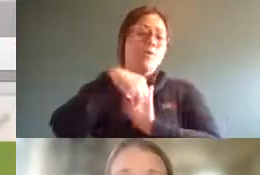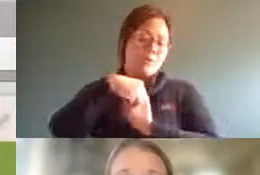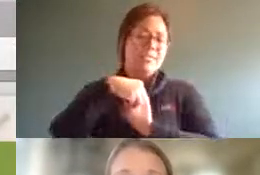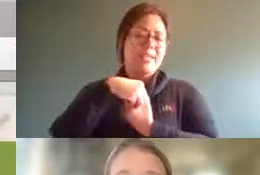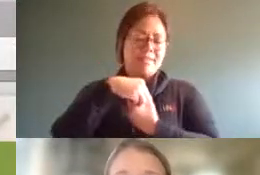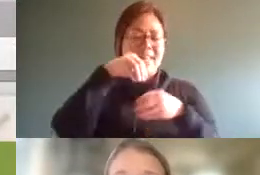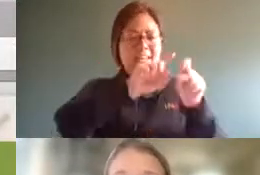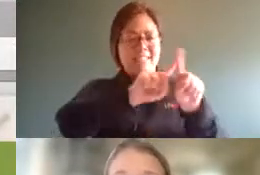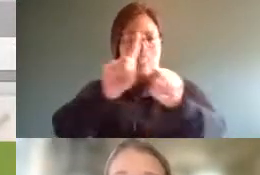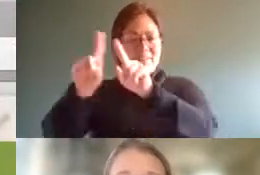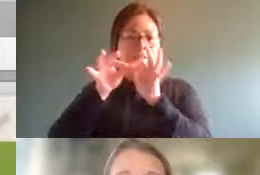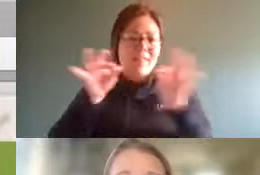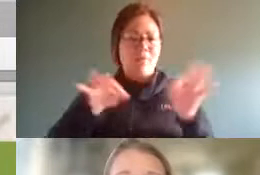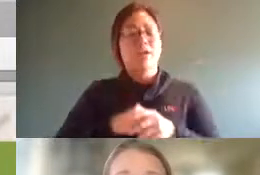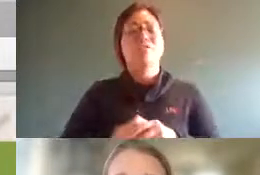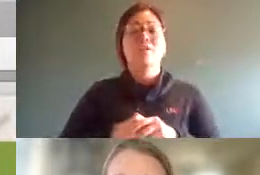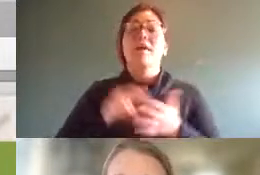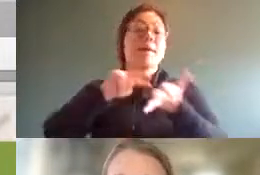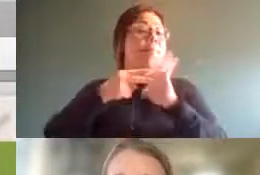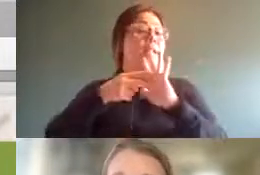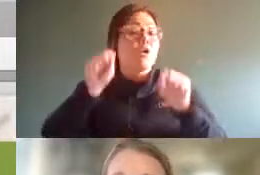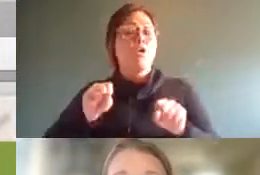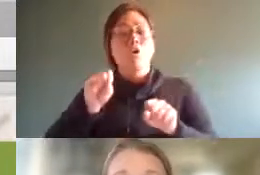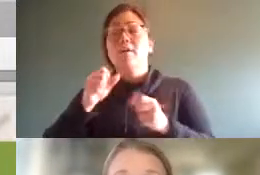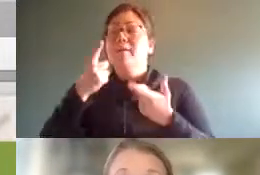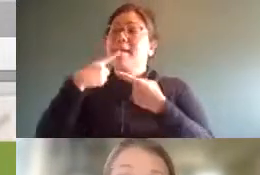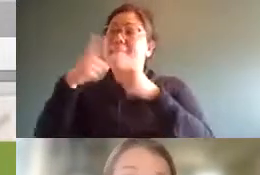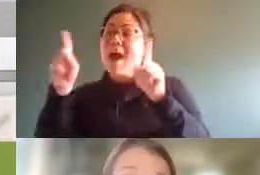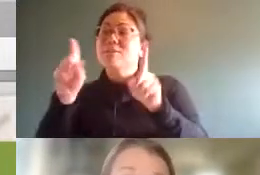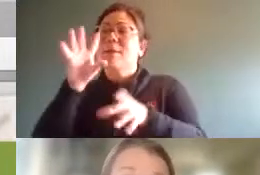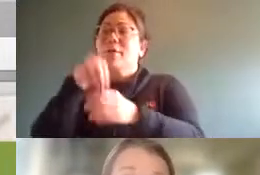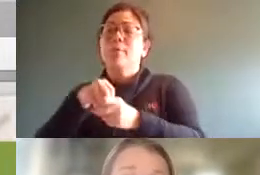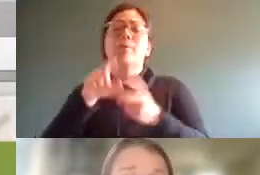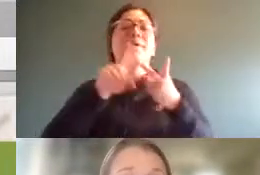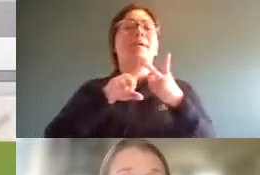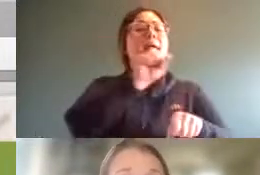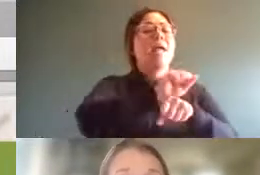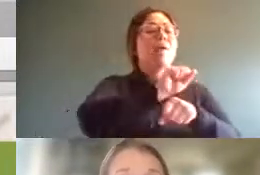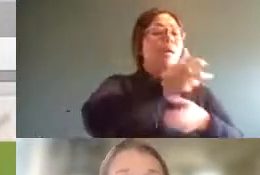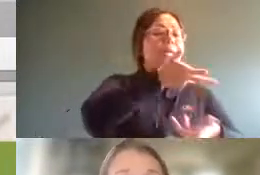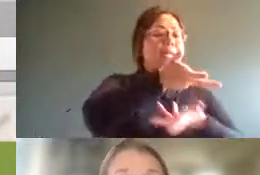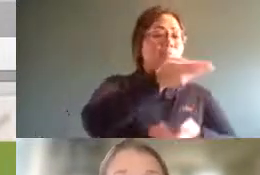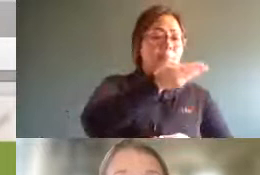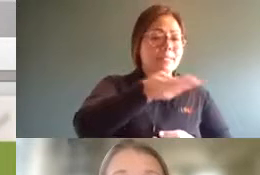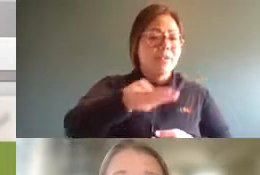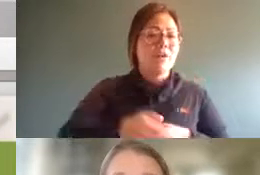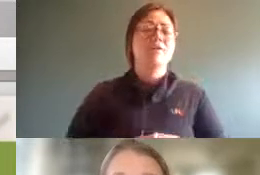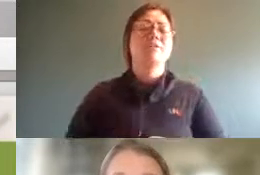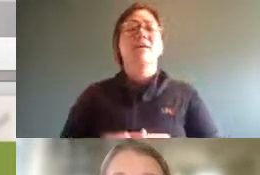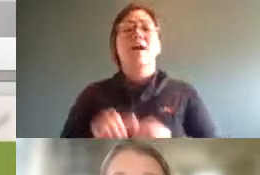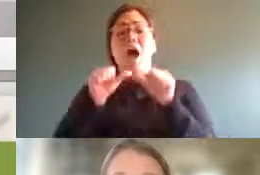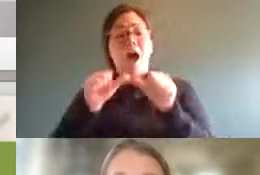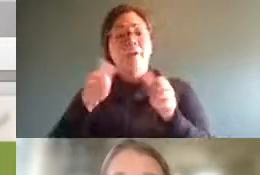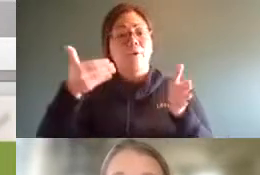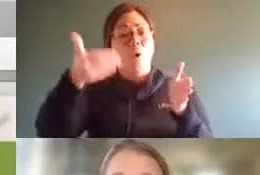different languages. That could include announcements or employee engagement materials, ongoing